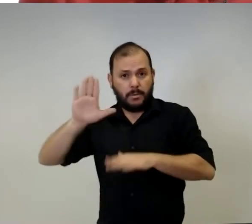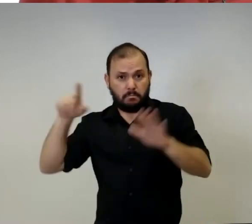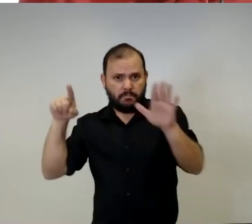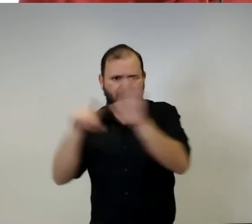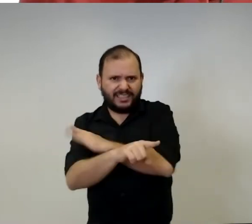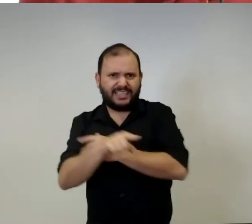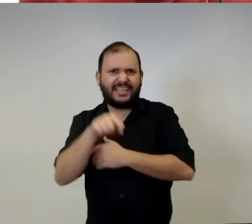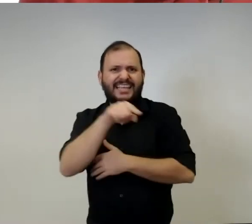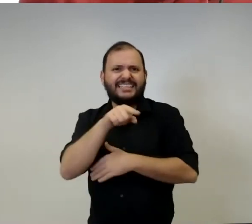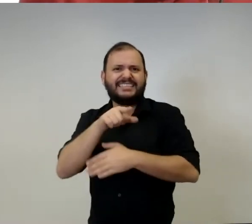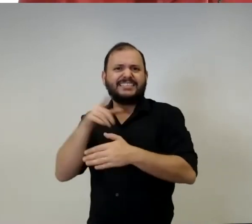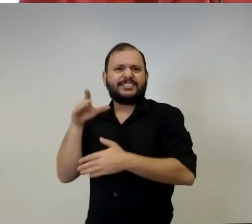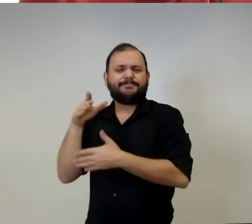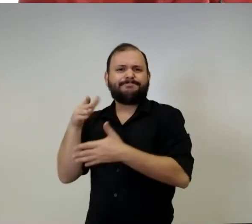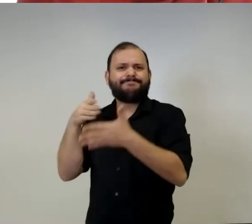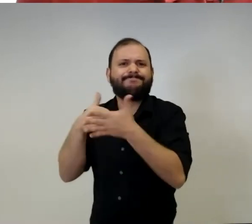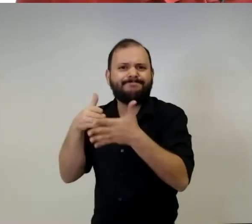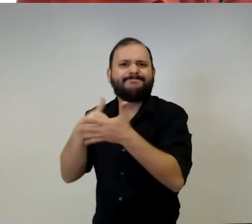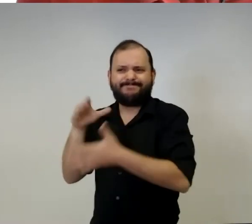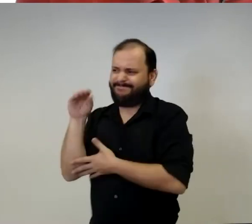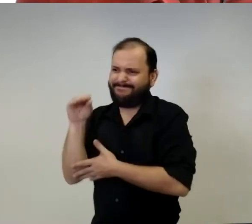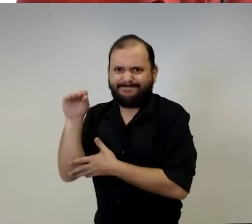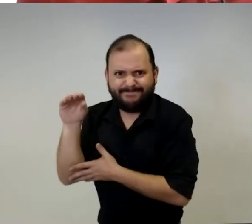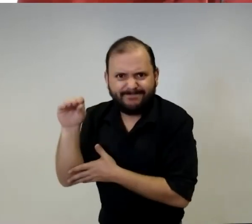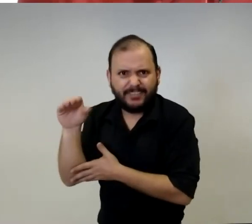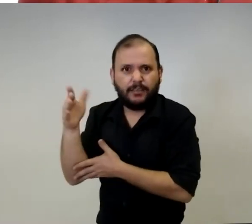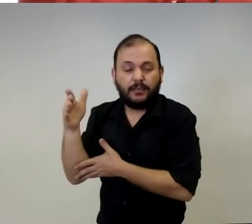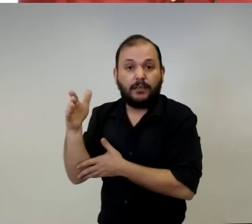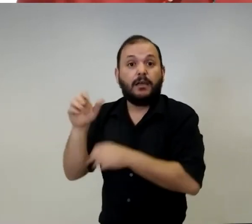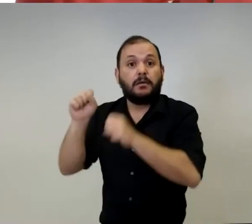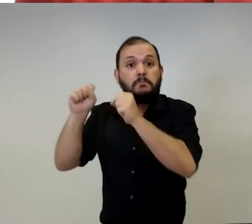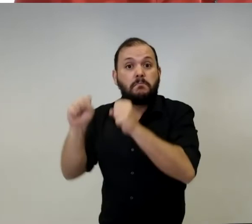is actually the right way to go for